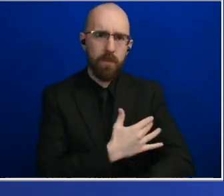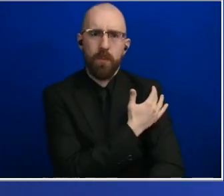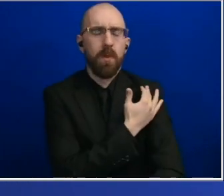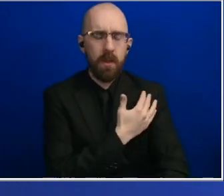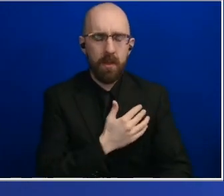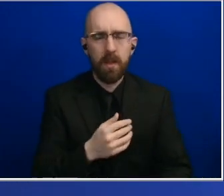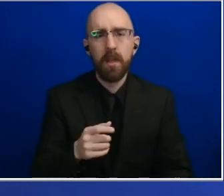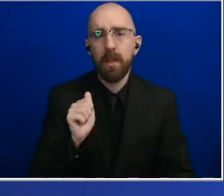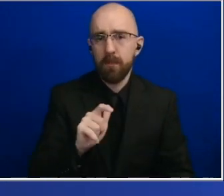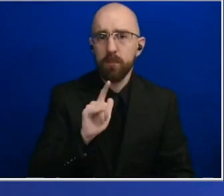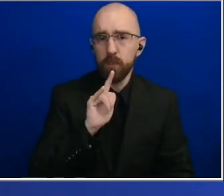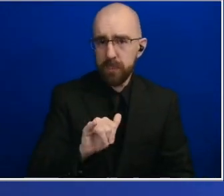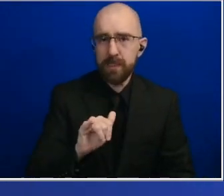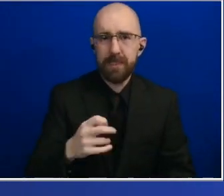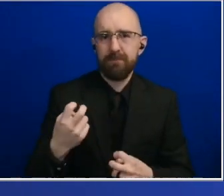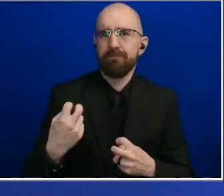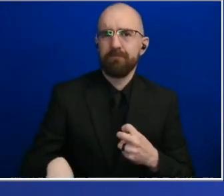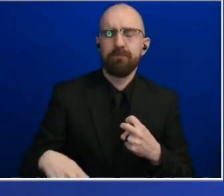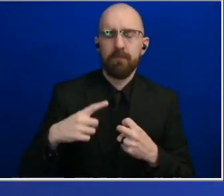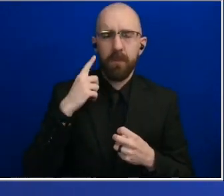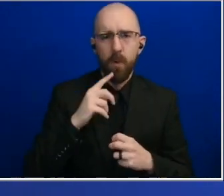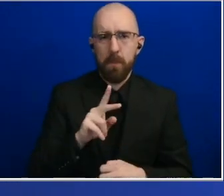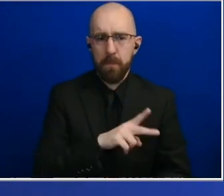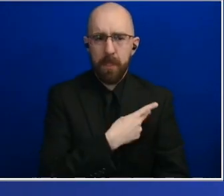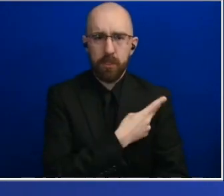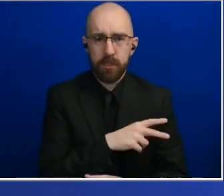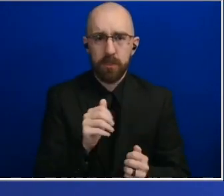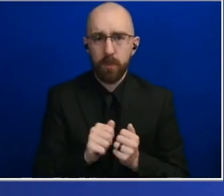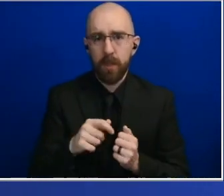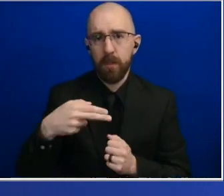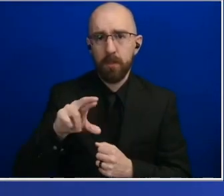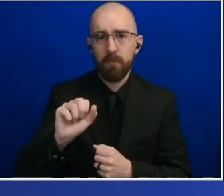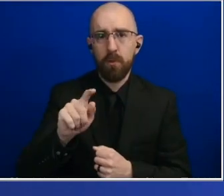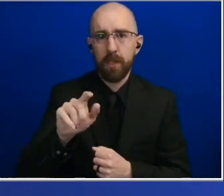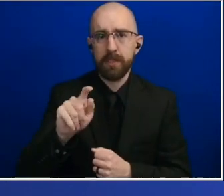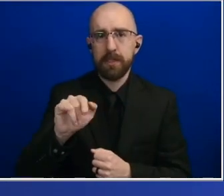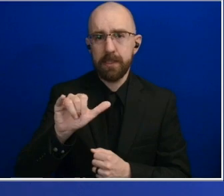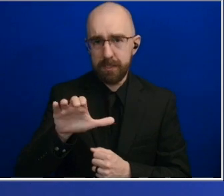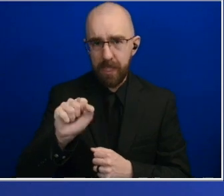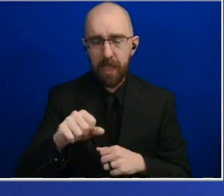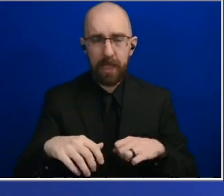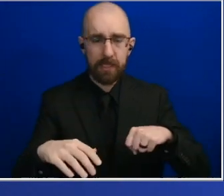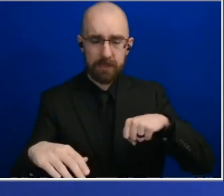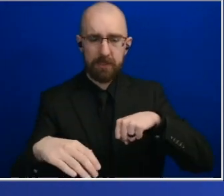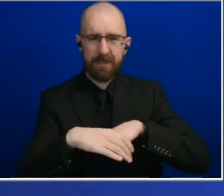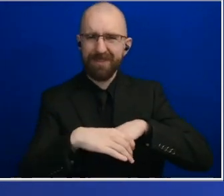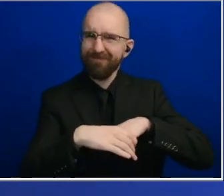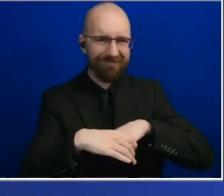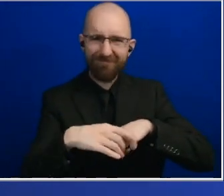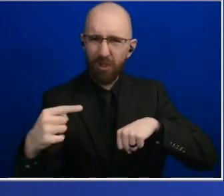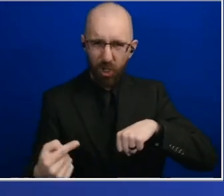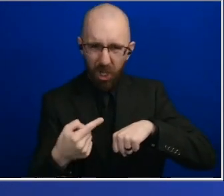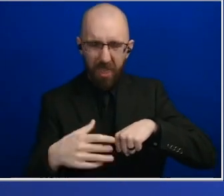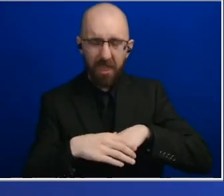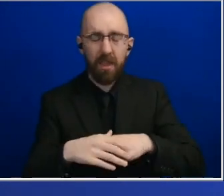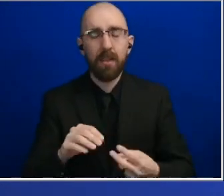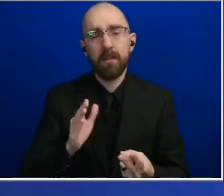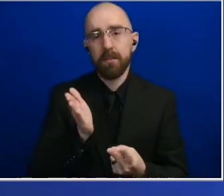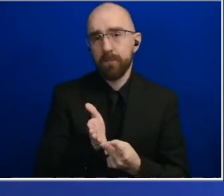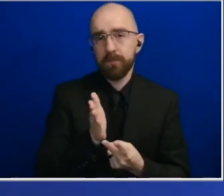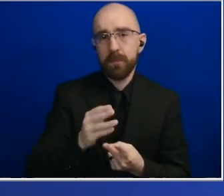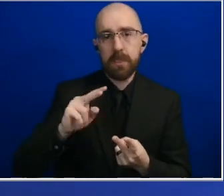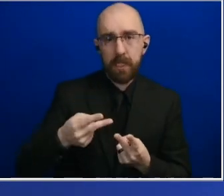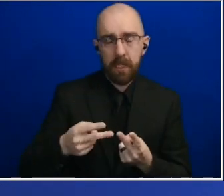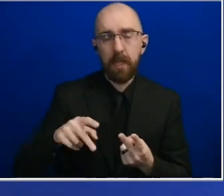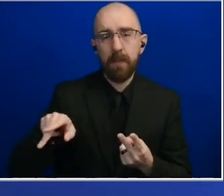real difficulty for patients wearing prosthetics, and that's how that might present. The other flavor is the phantom limb pain,